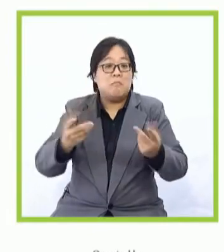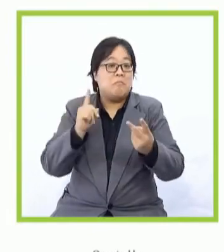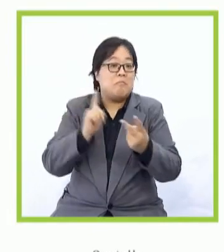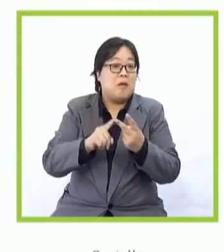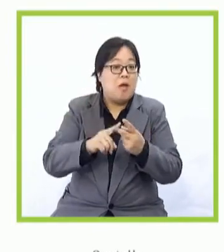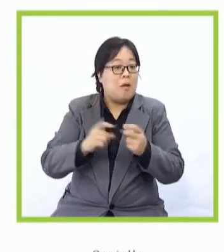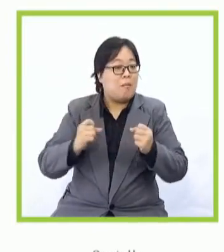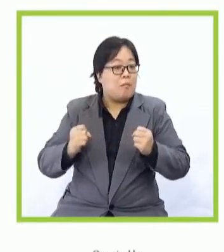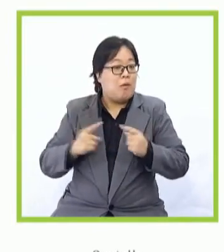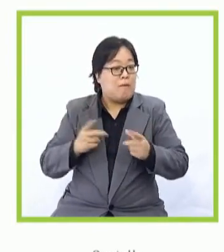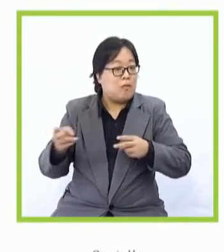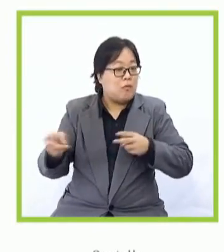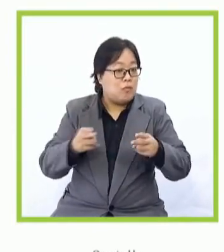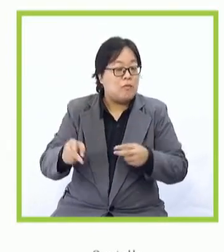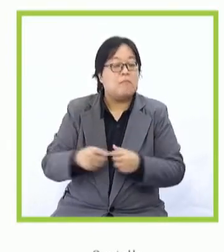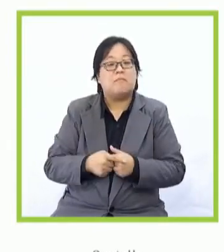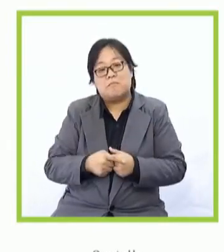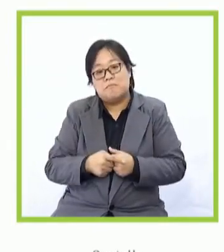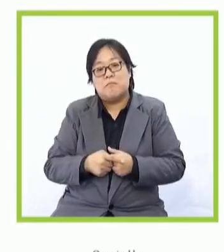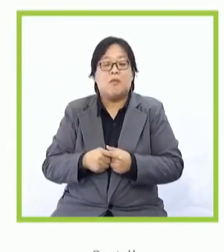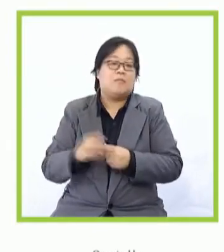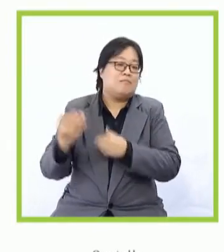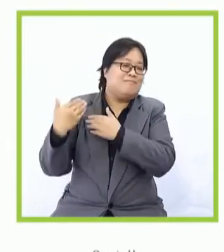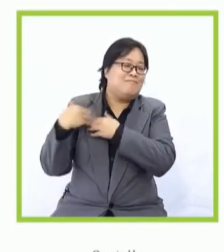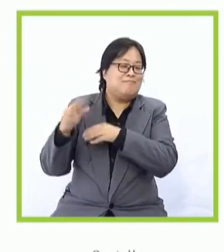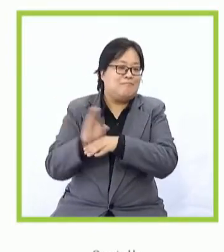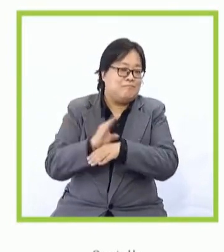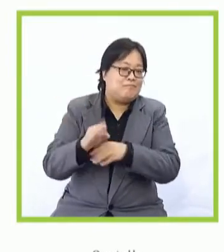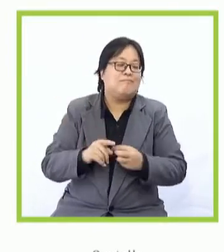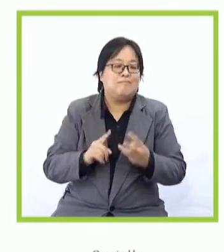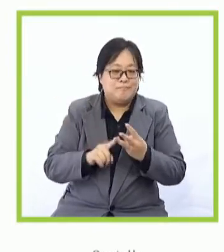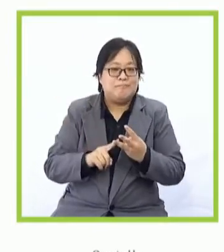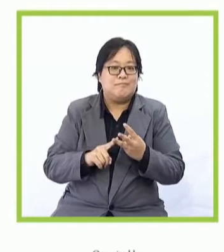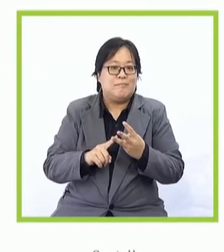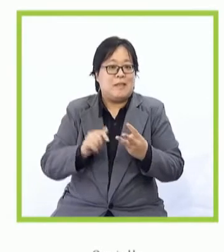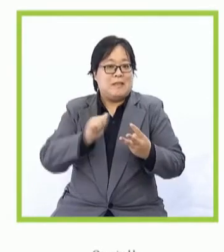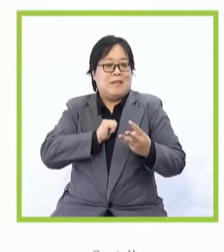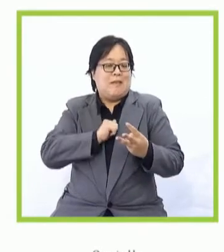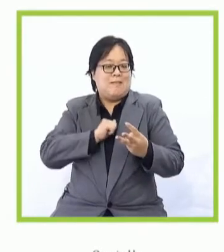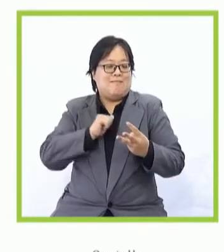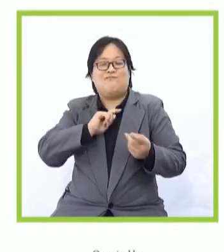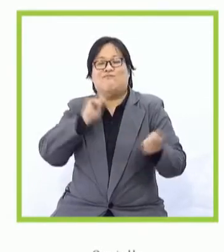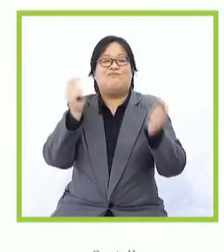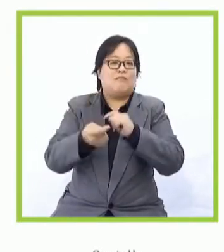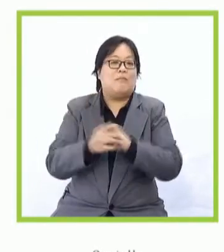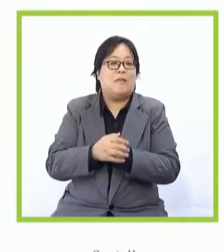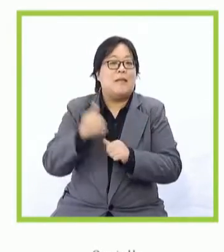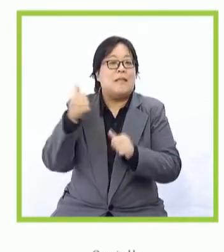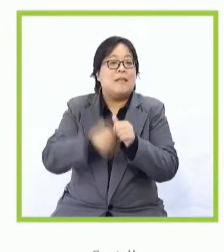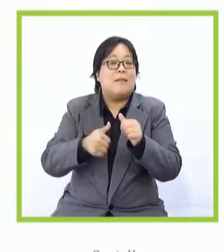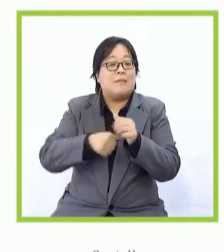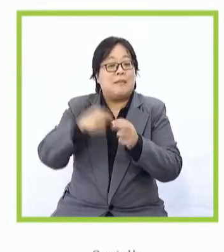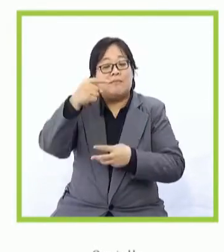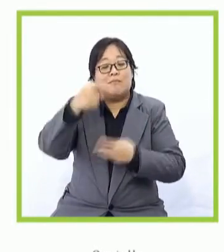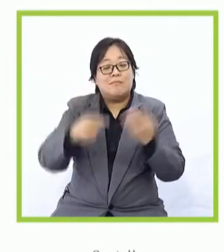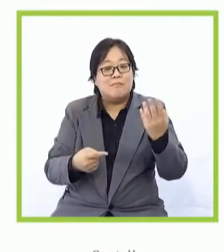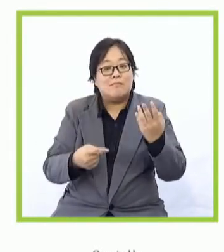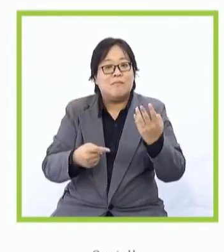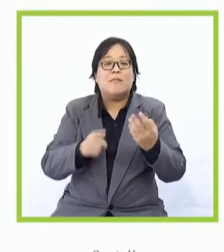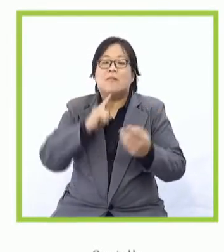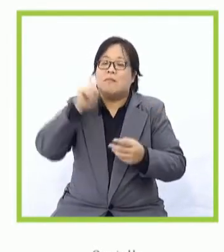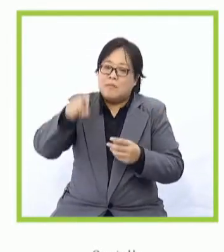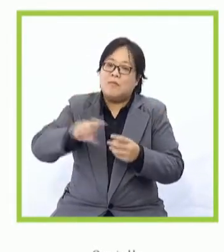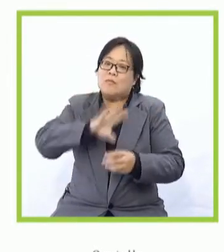private initiative, through corporate responsibility, or through market self-correction. Every single time it required government